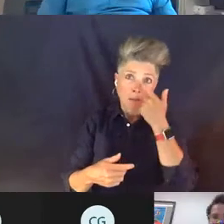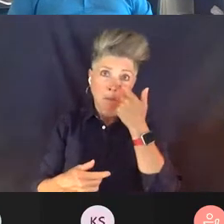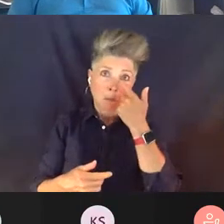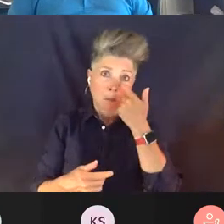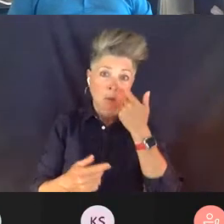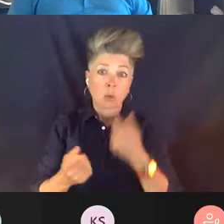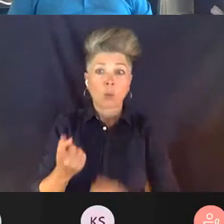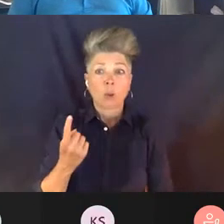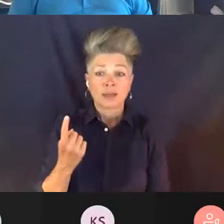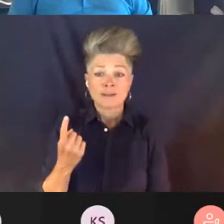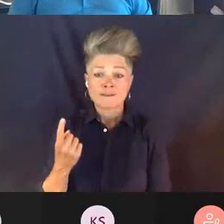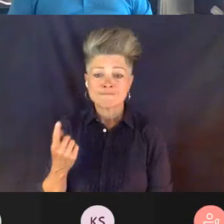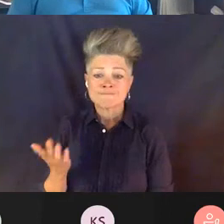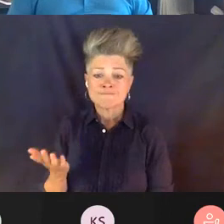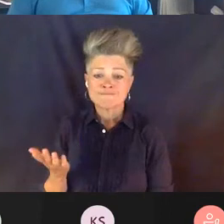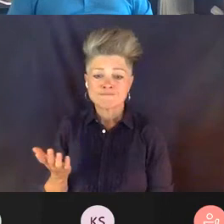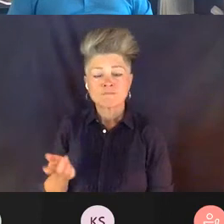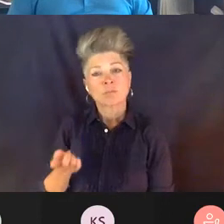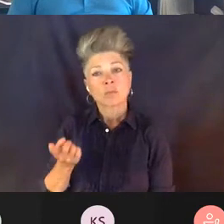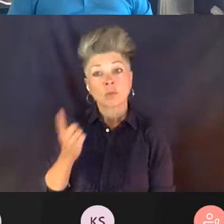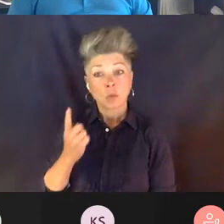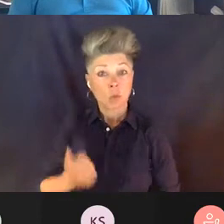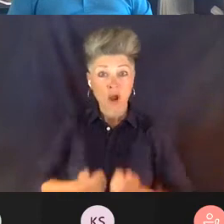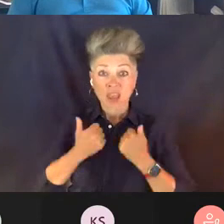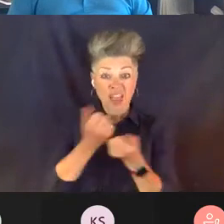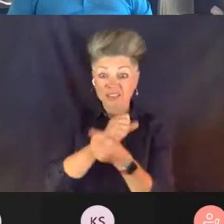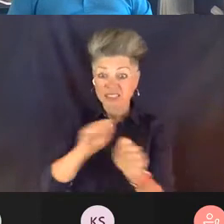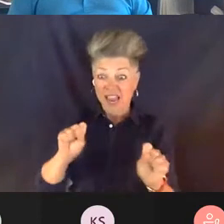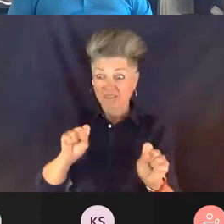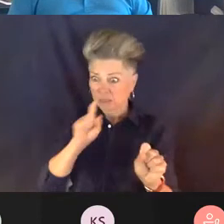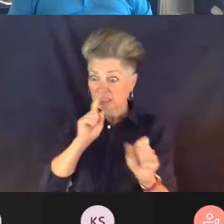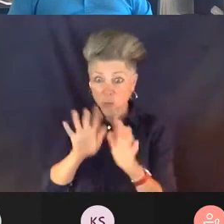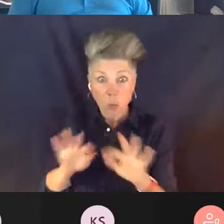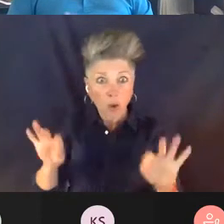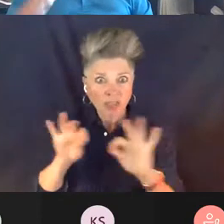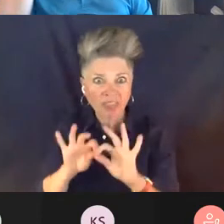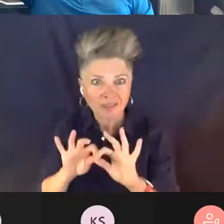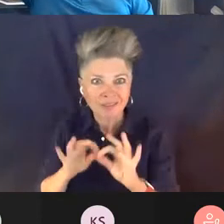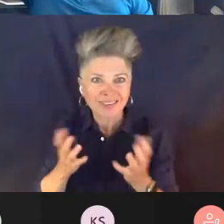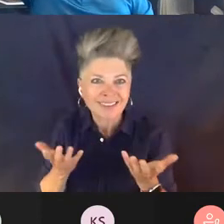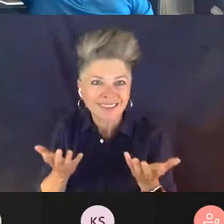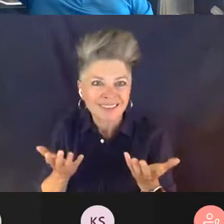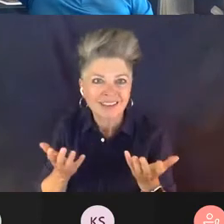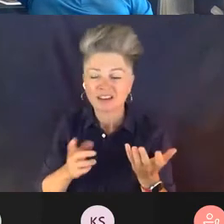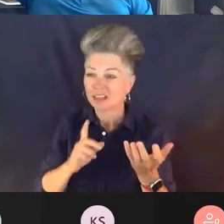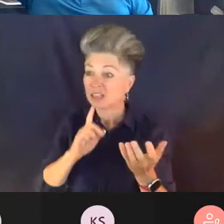one life saved is worth it. I mean, it's really about